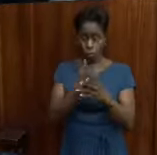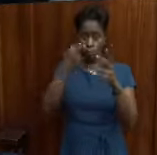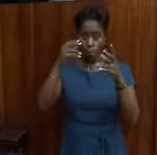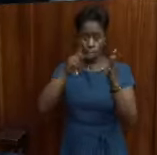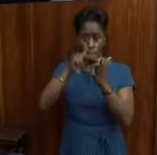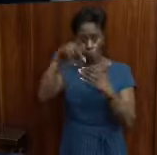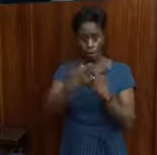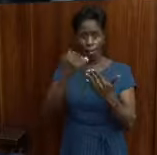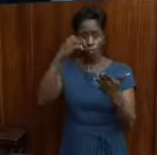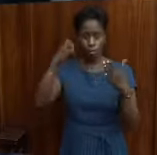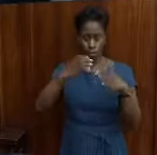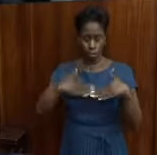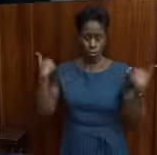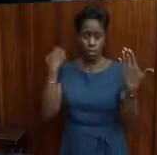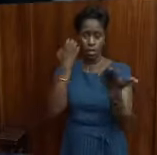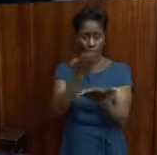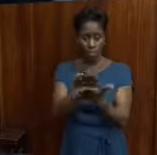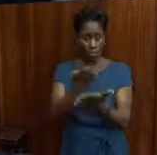under